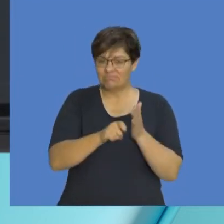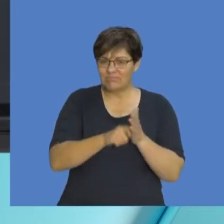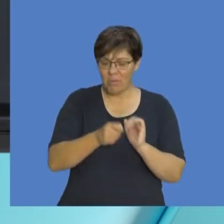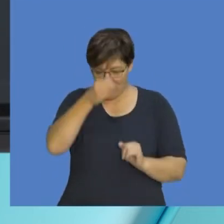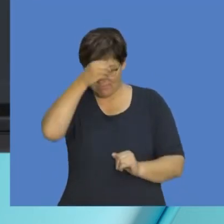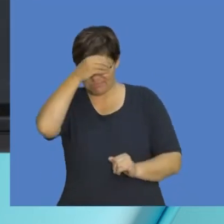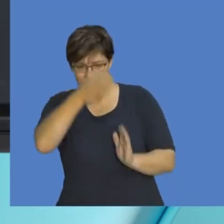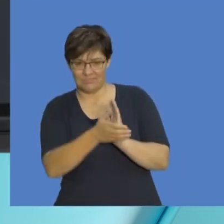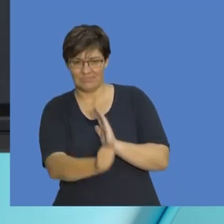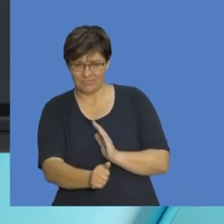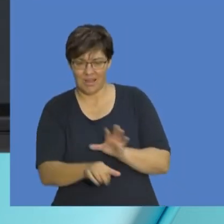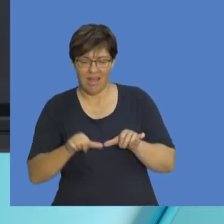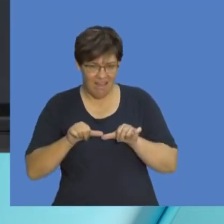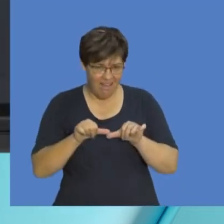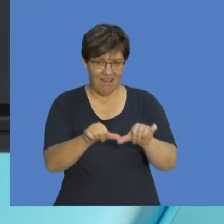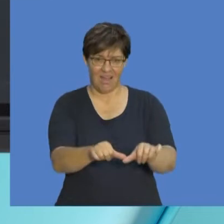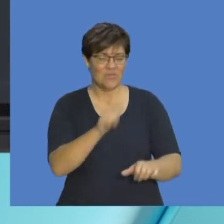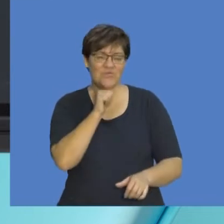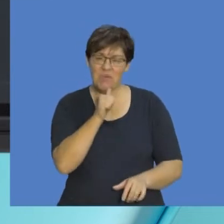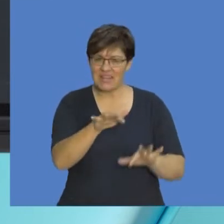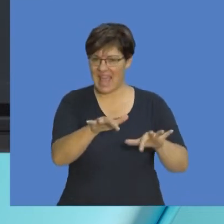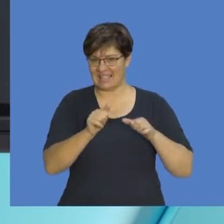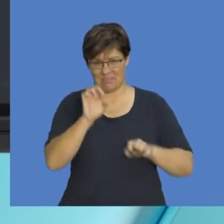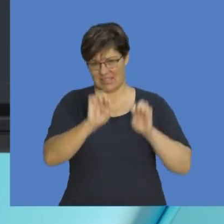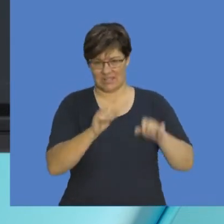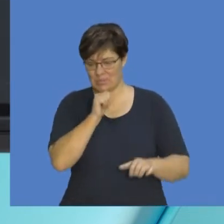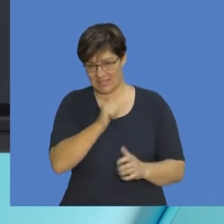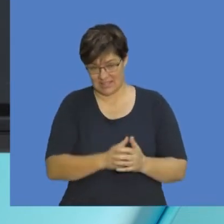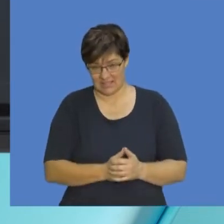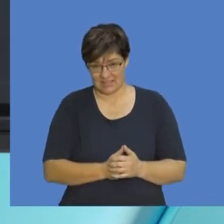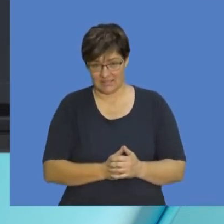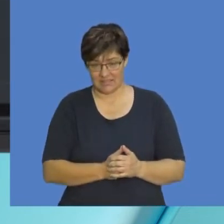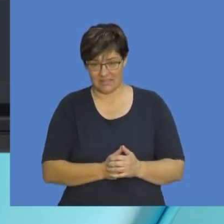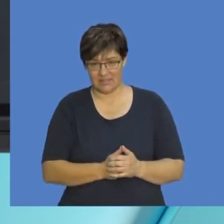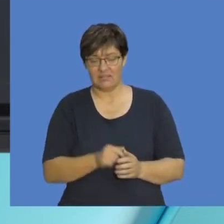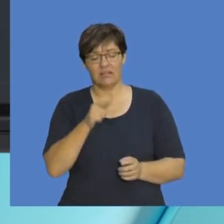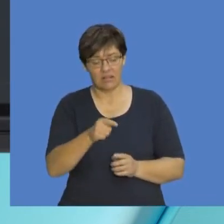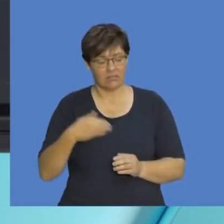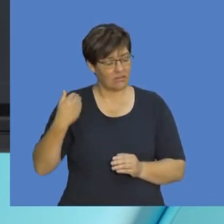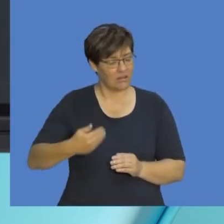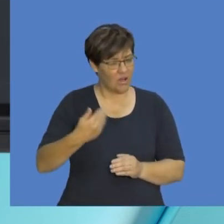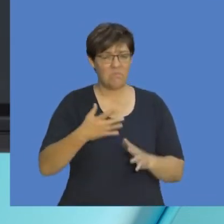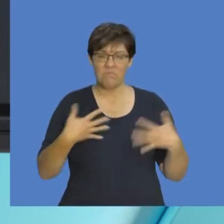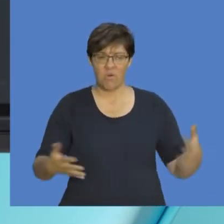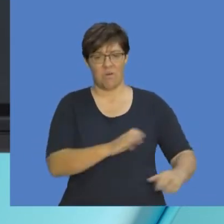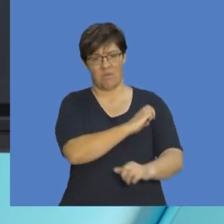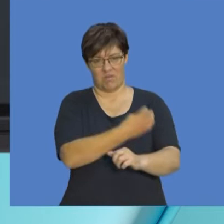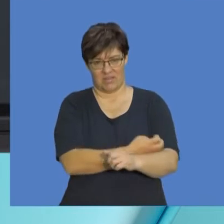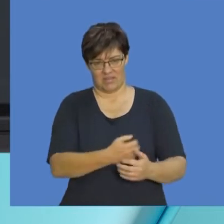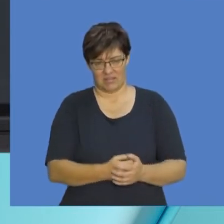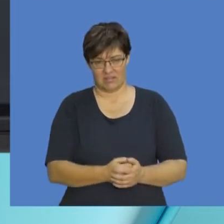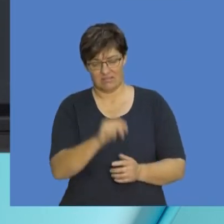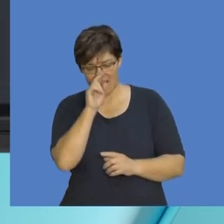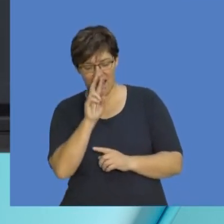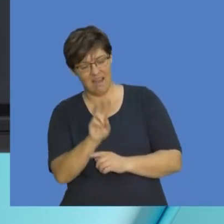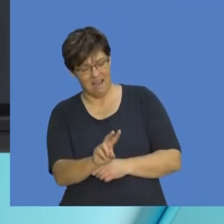assessment. Consistency is the key to do better. That's the most powerful thing. And you don't observe,